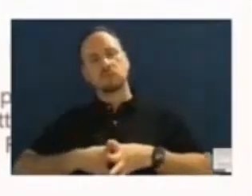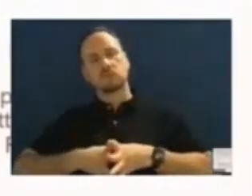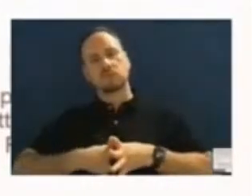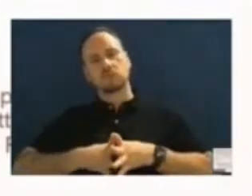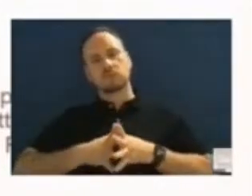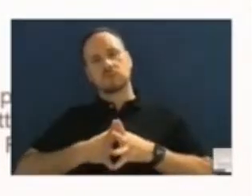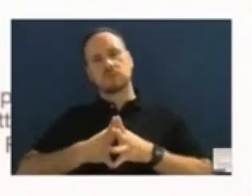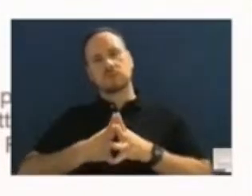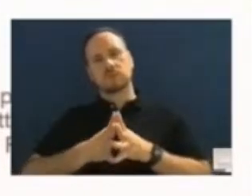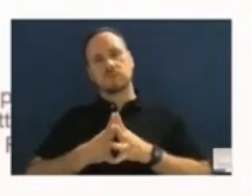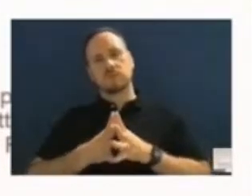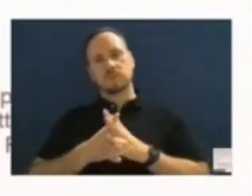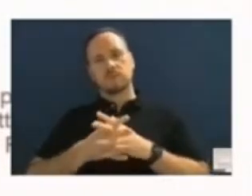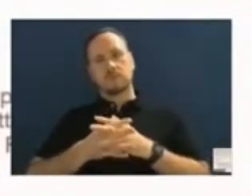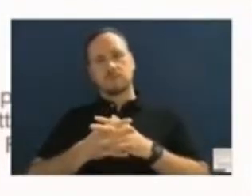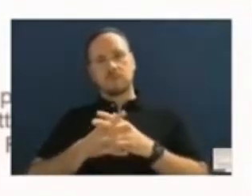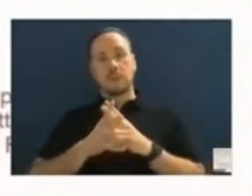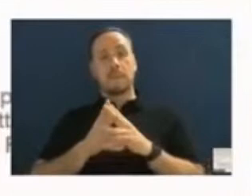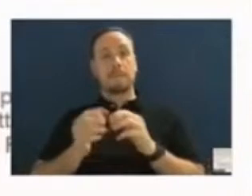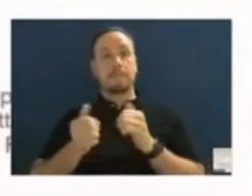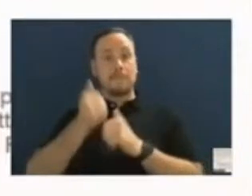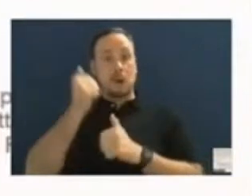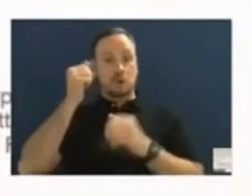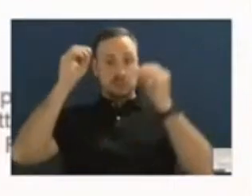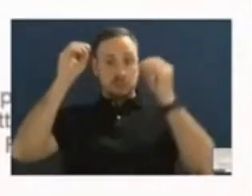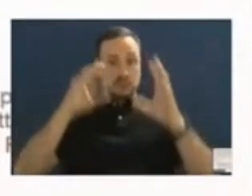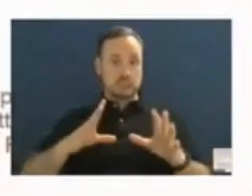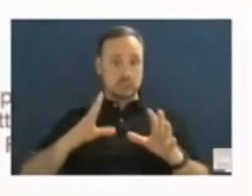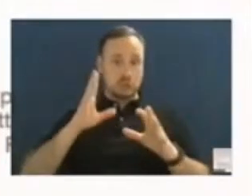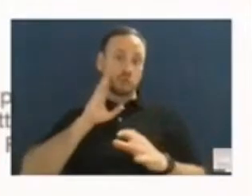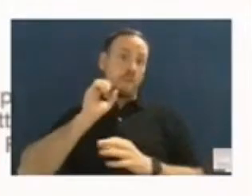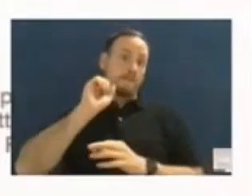weeks prior before their students return.